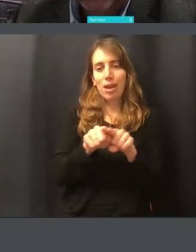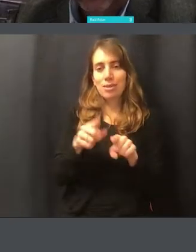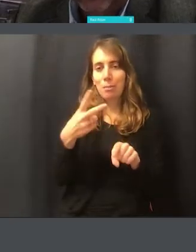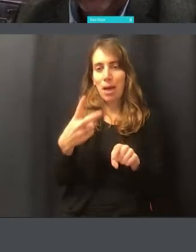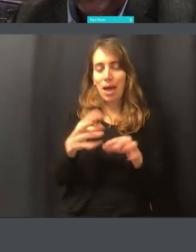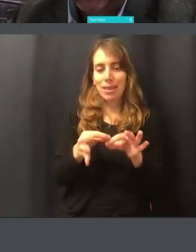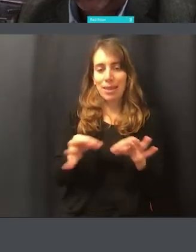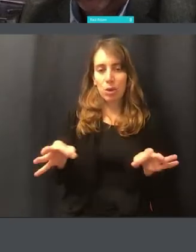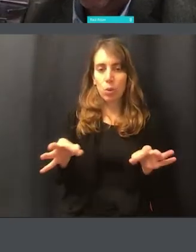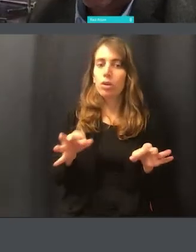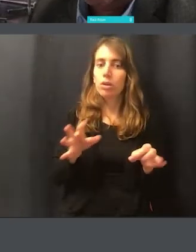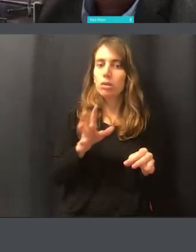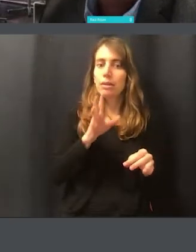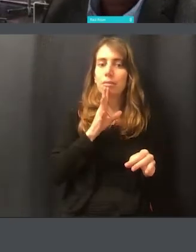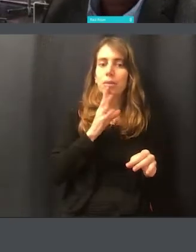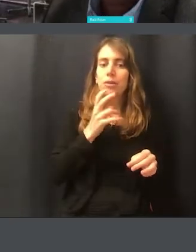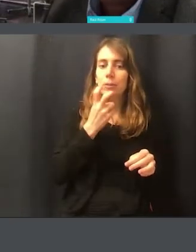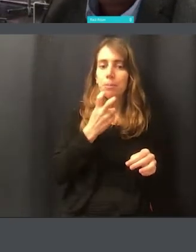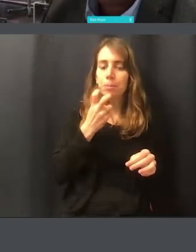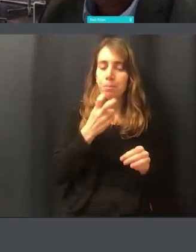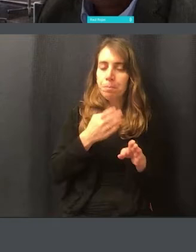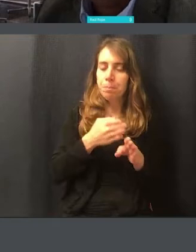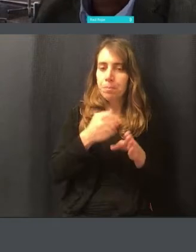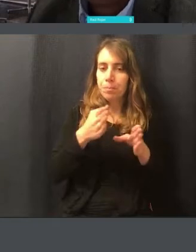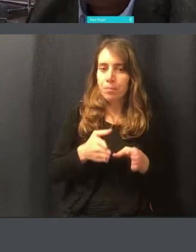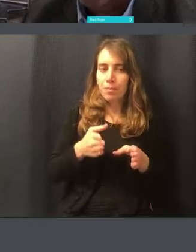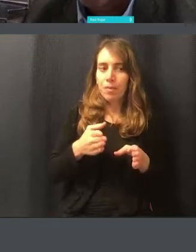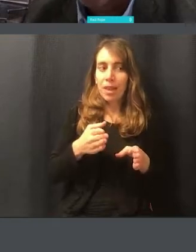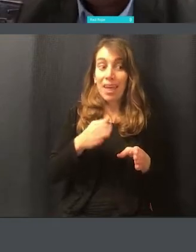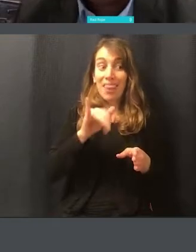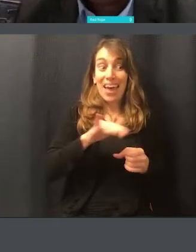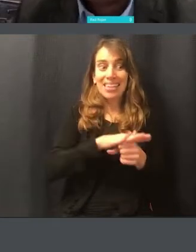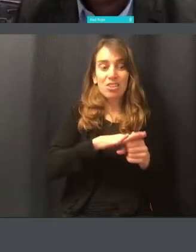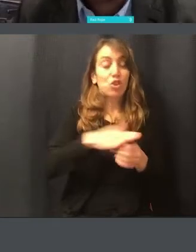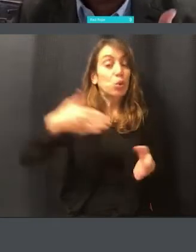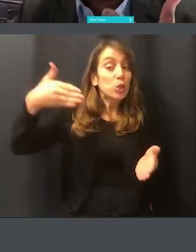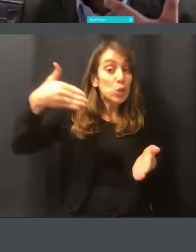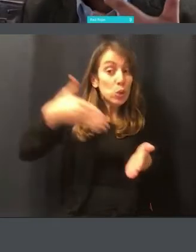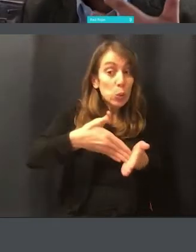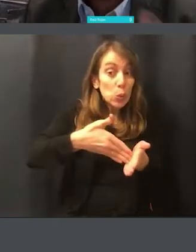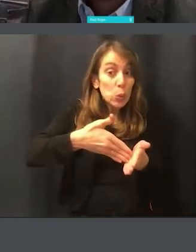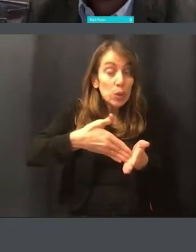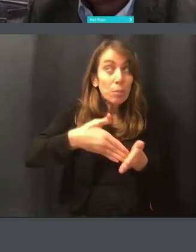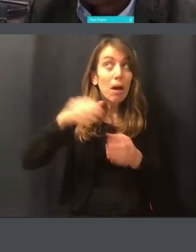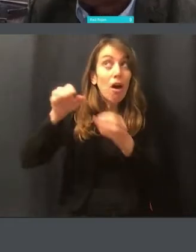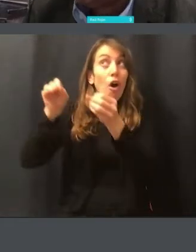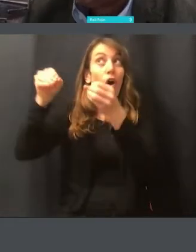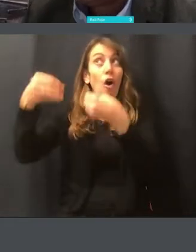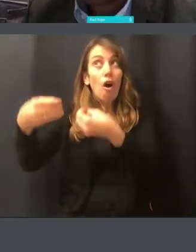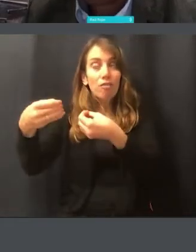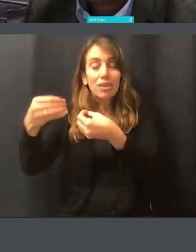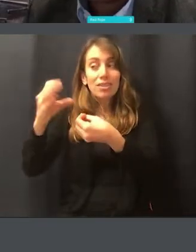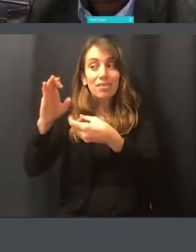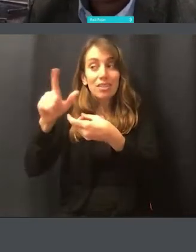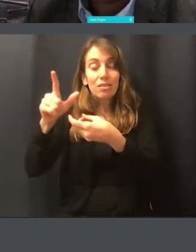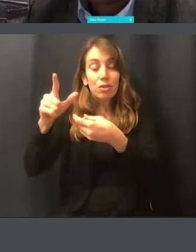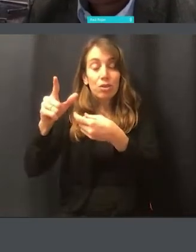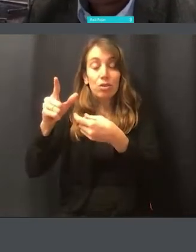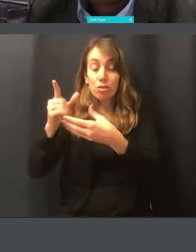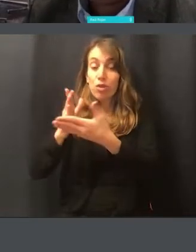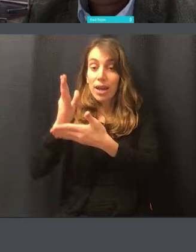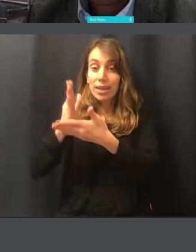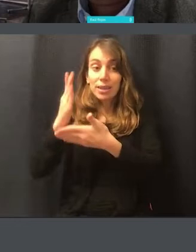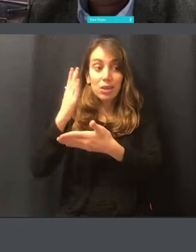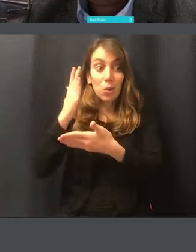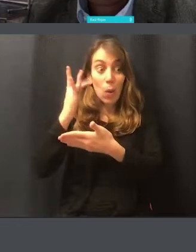in a district that was sued by the Office of Civil Rights because it was about 92% Hispanic, and